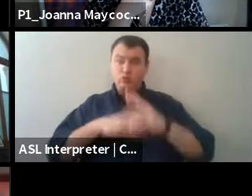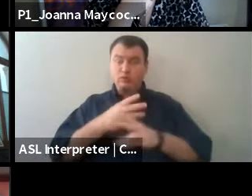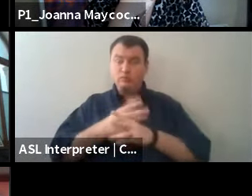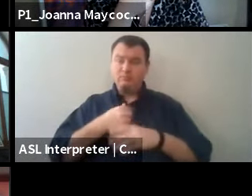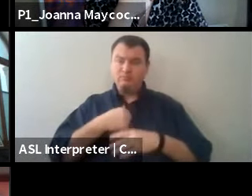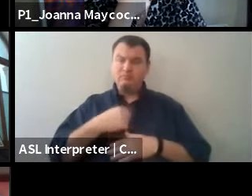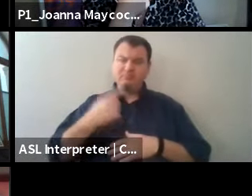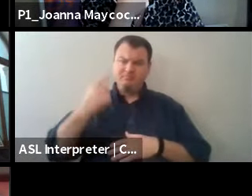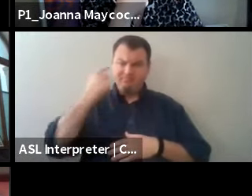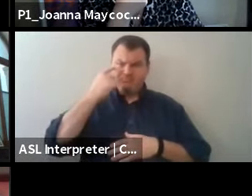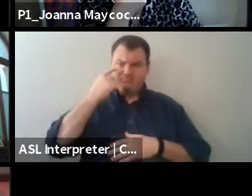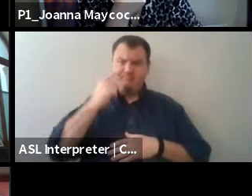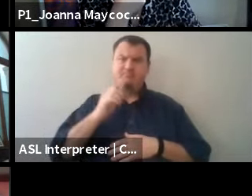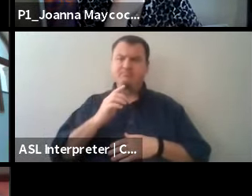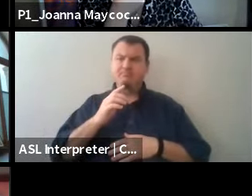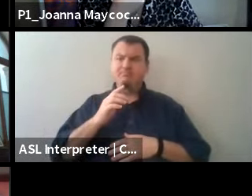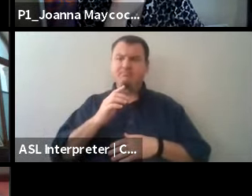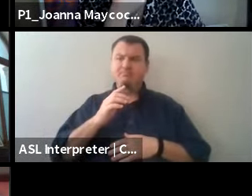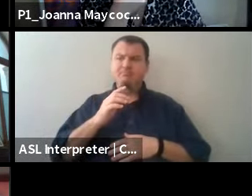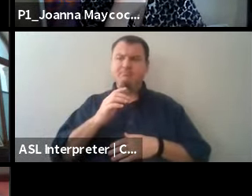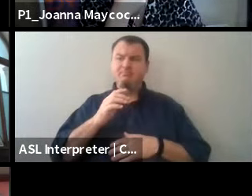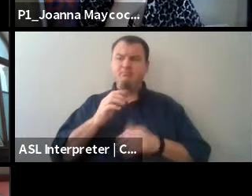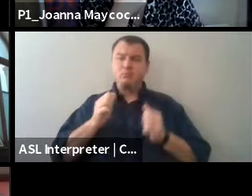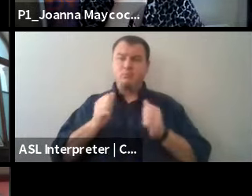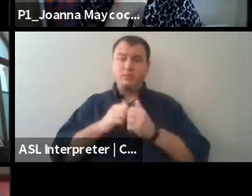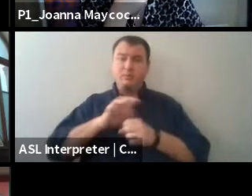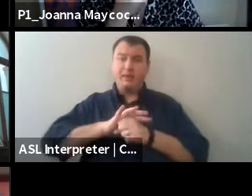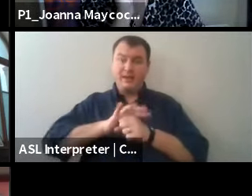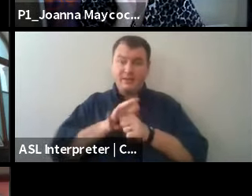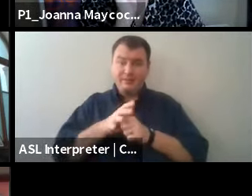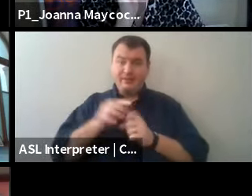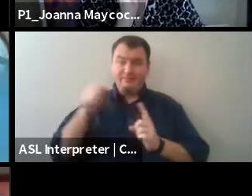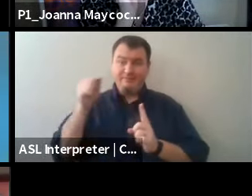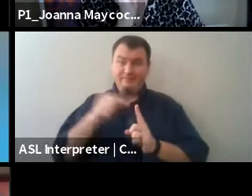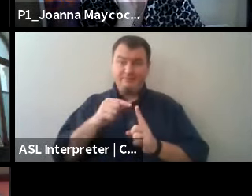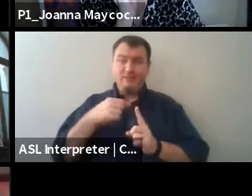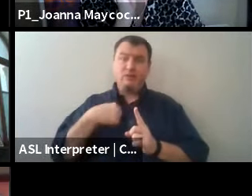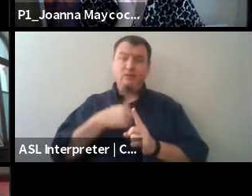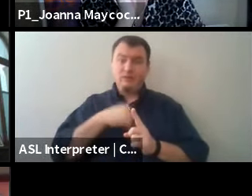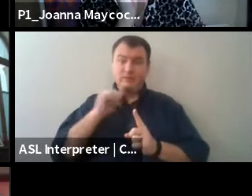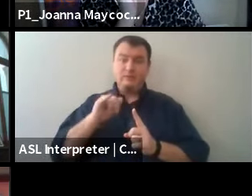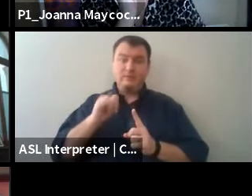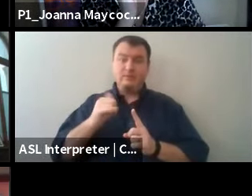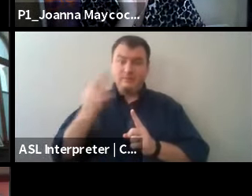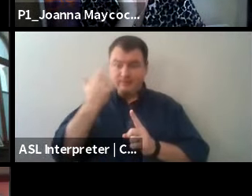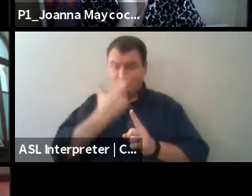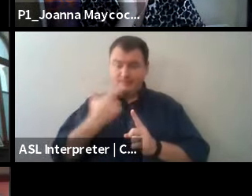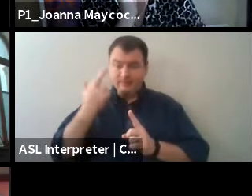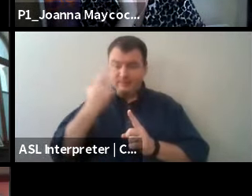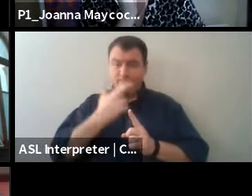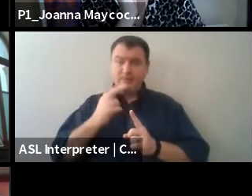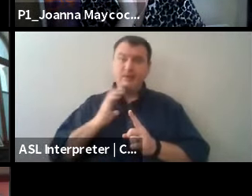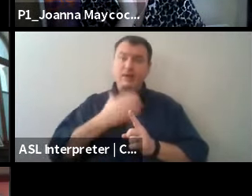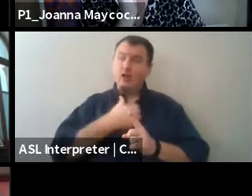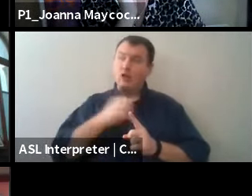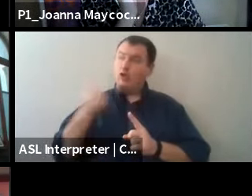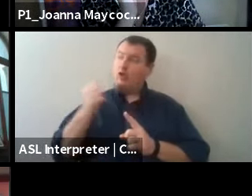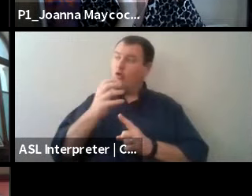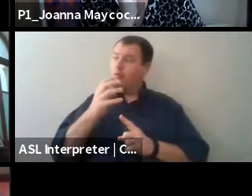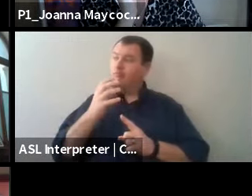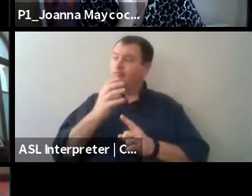our years of work, and especially a pandemic like this, what we have learned, Sarah, and my other colleagues on the panel, is